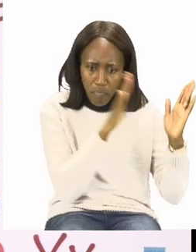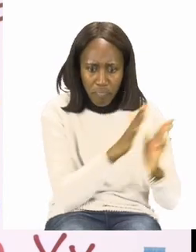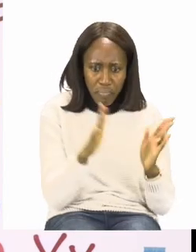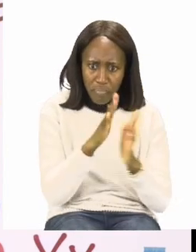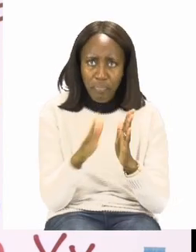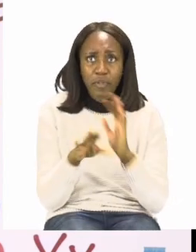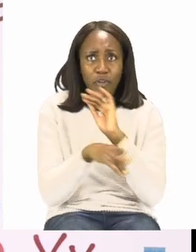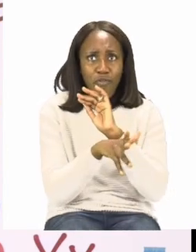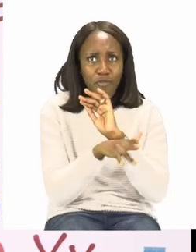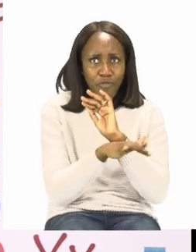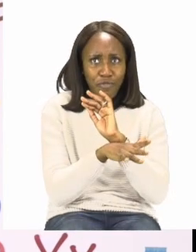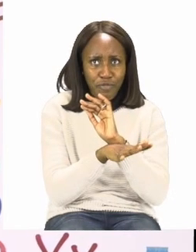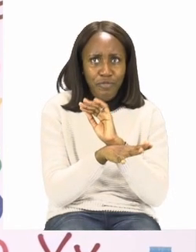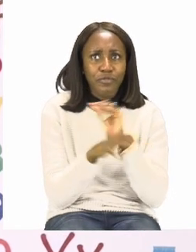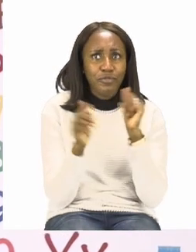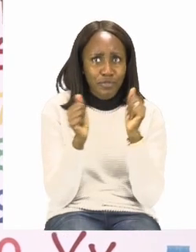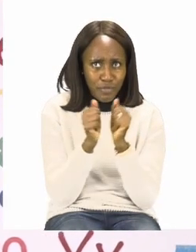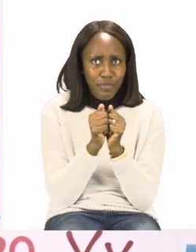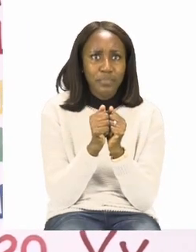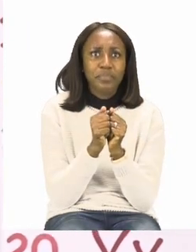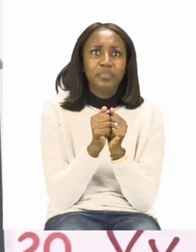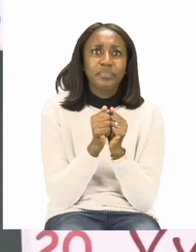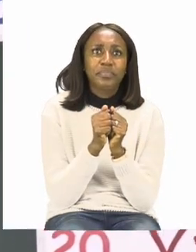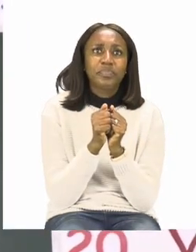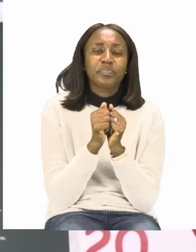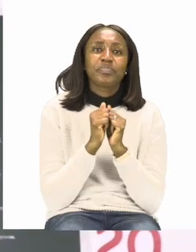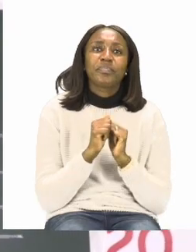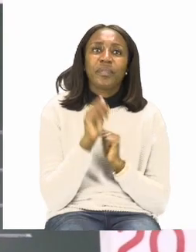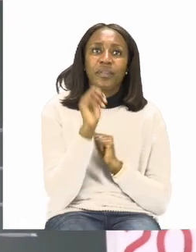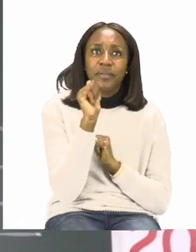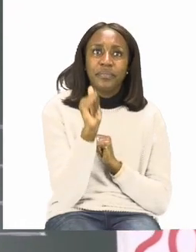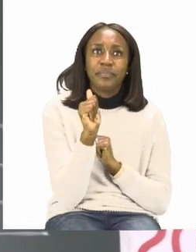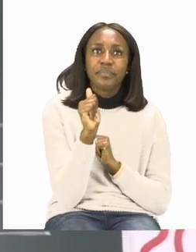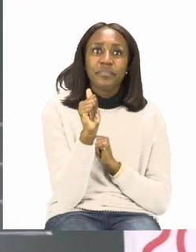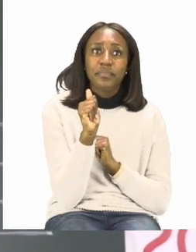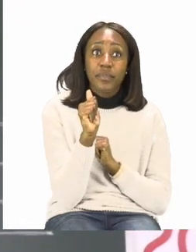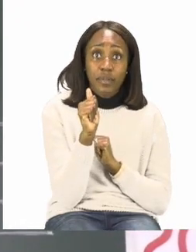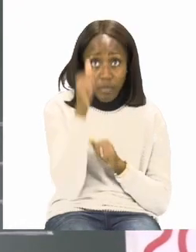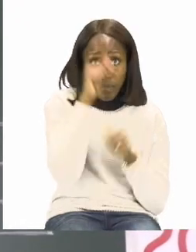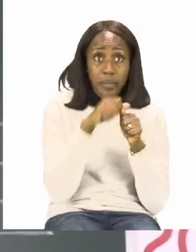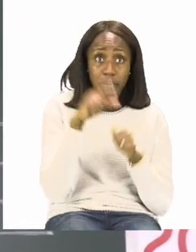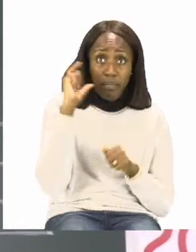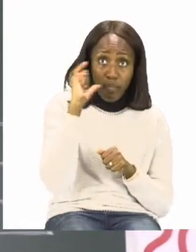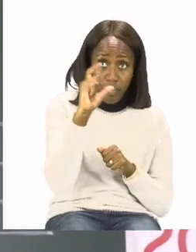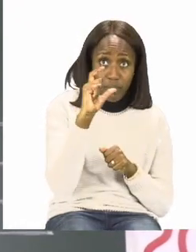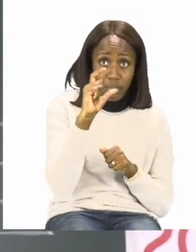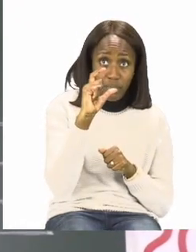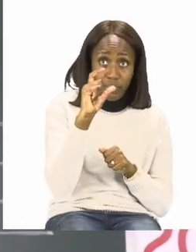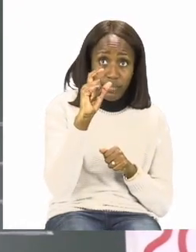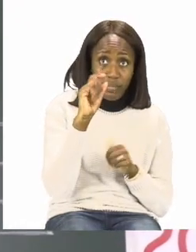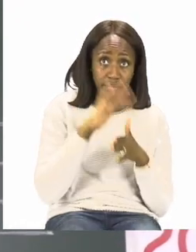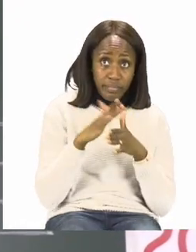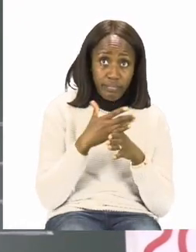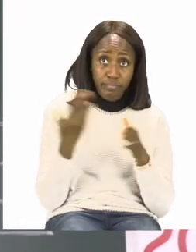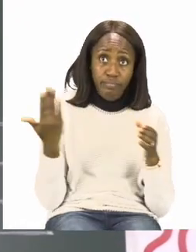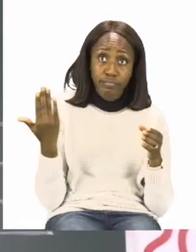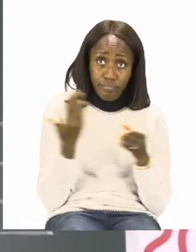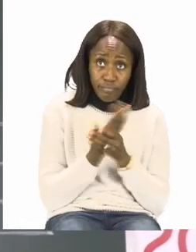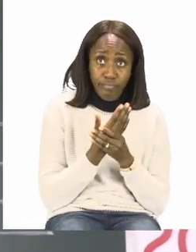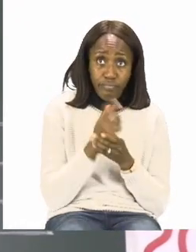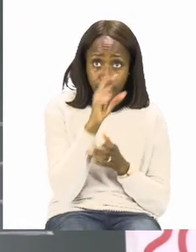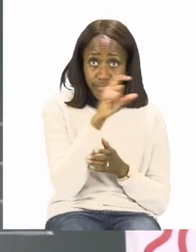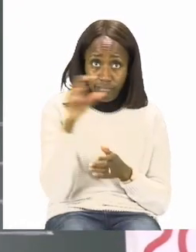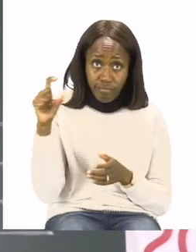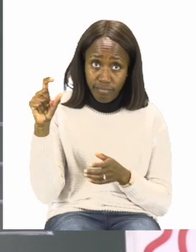fruits for the fruit salad. Capital letter G for the word get, and I want you to follow with